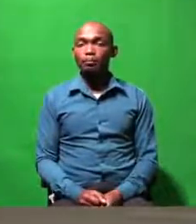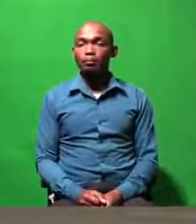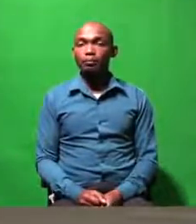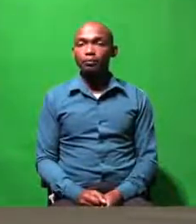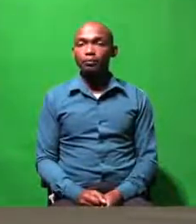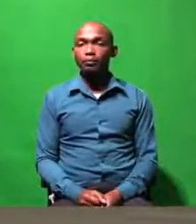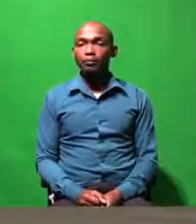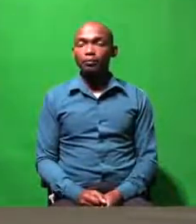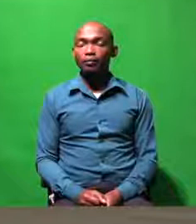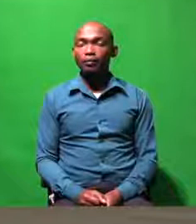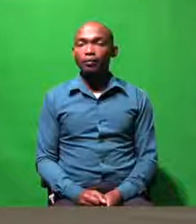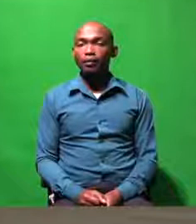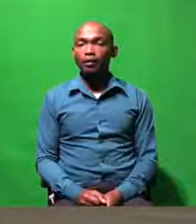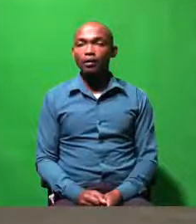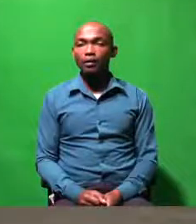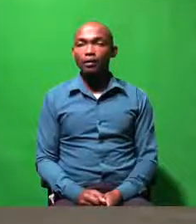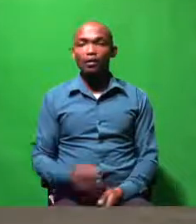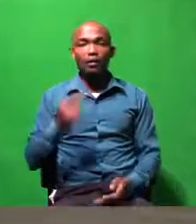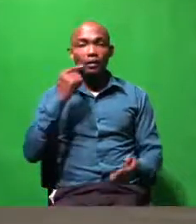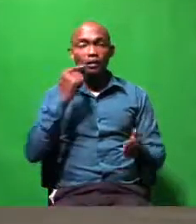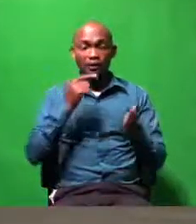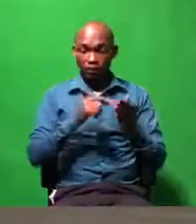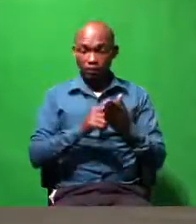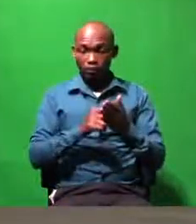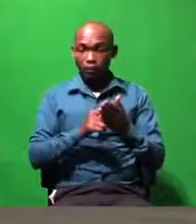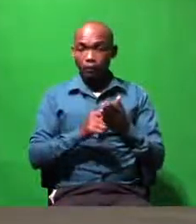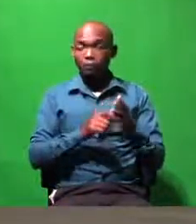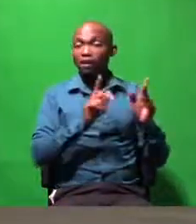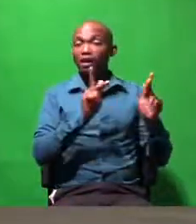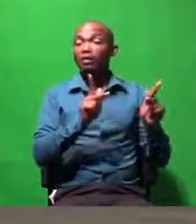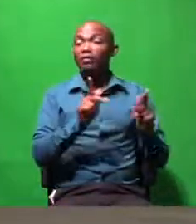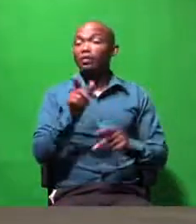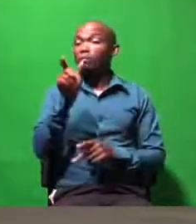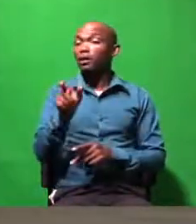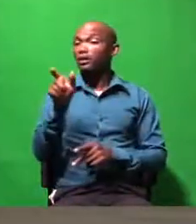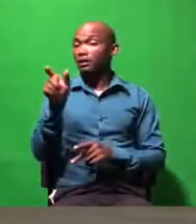Example, if a person needed to